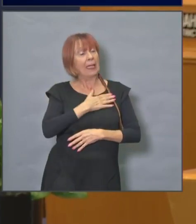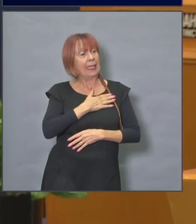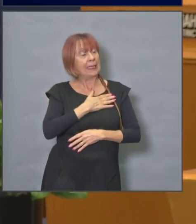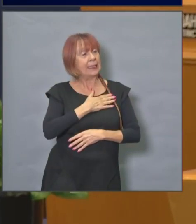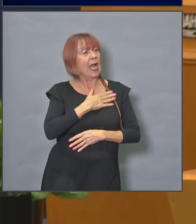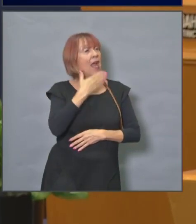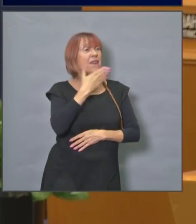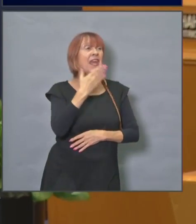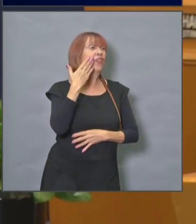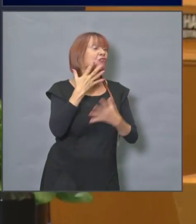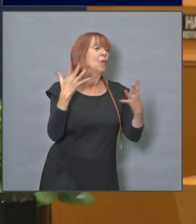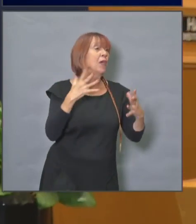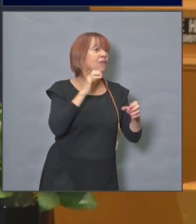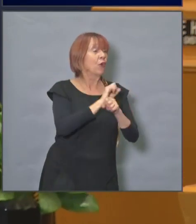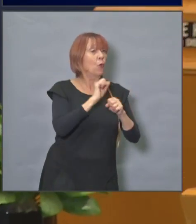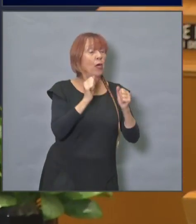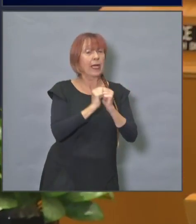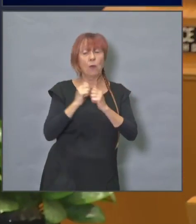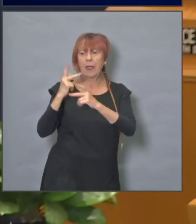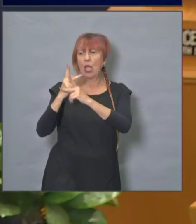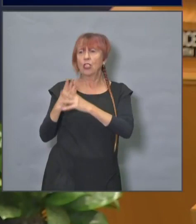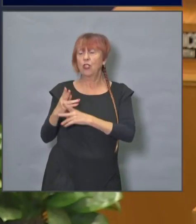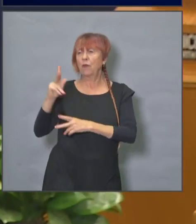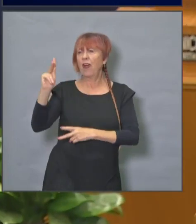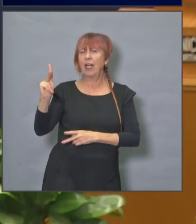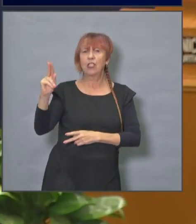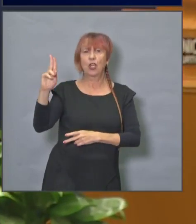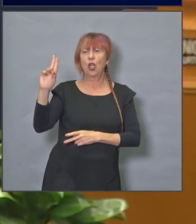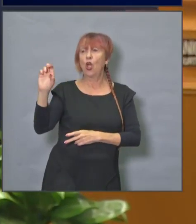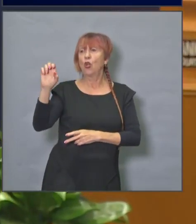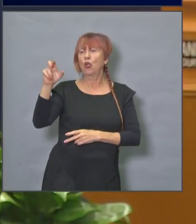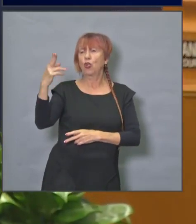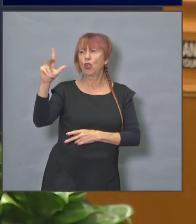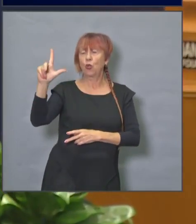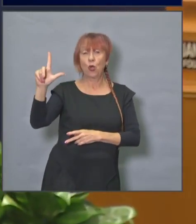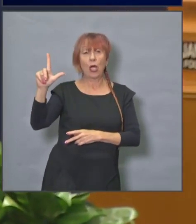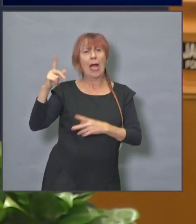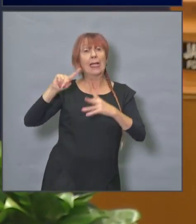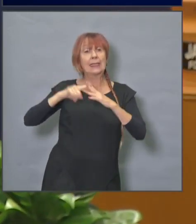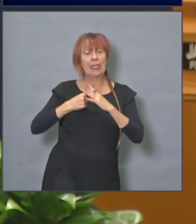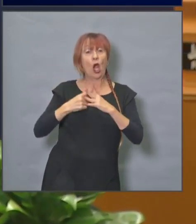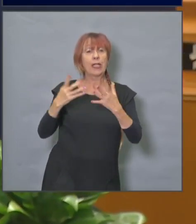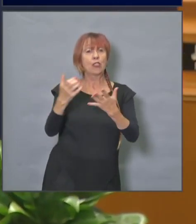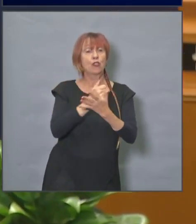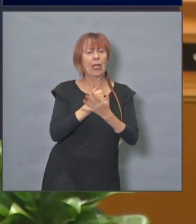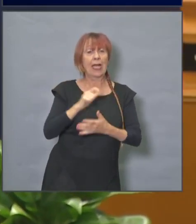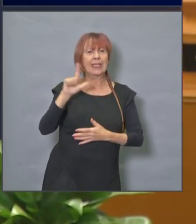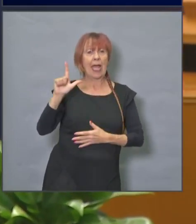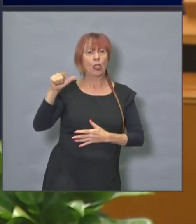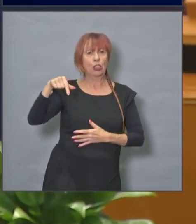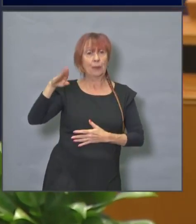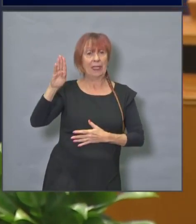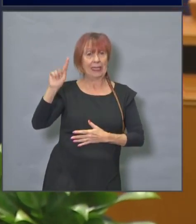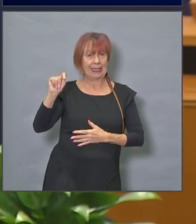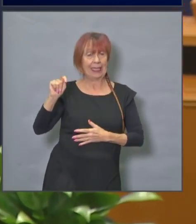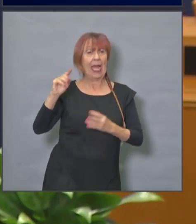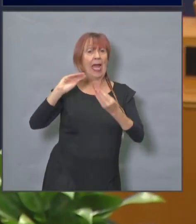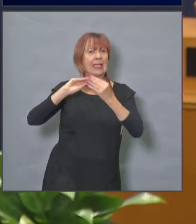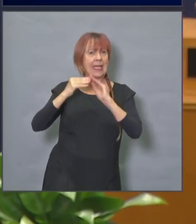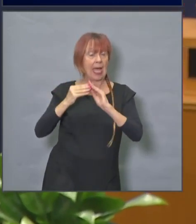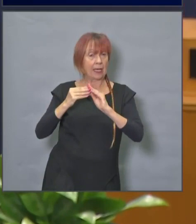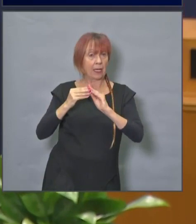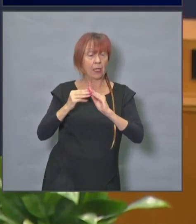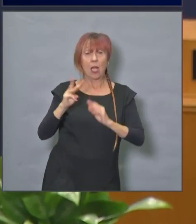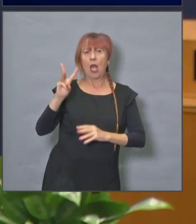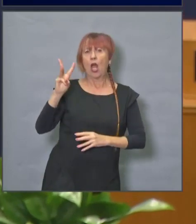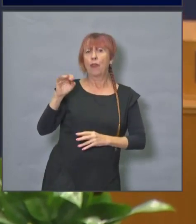for working with Supervisor Sheila Kuehl in starting to collect LGBT data. The Williams